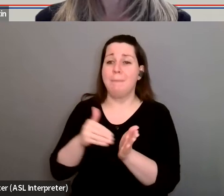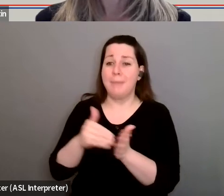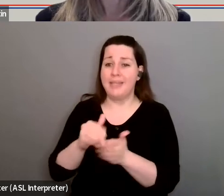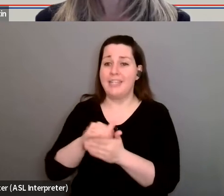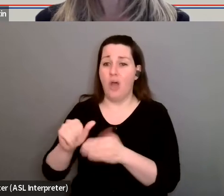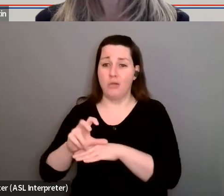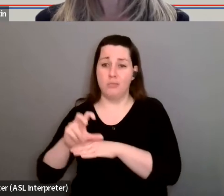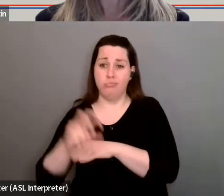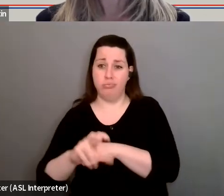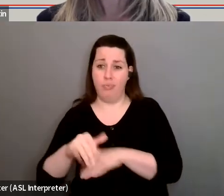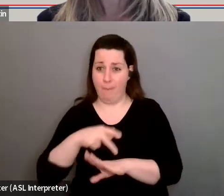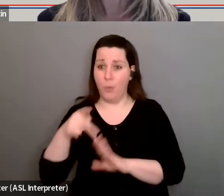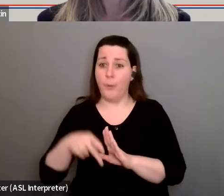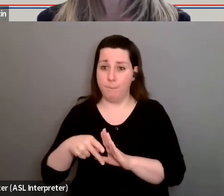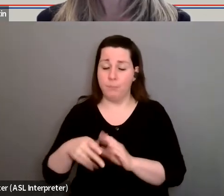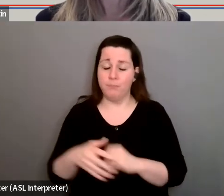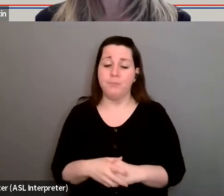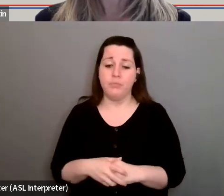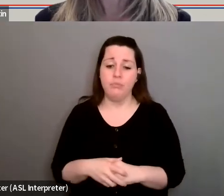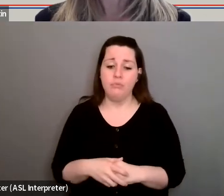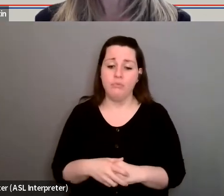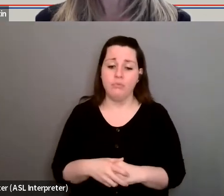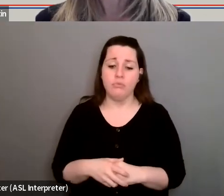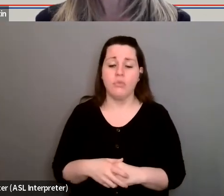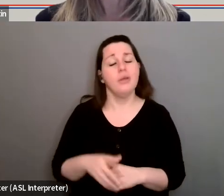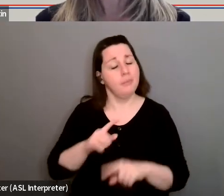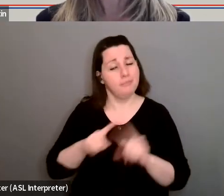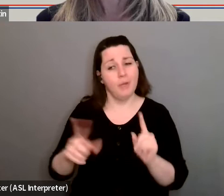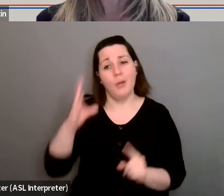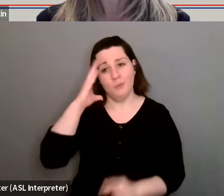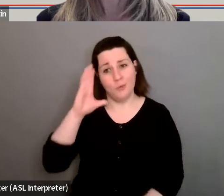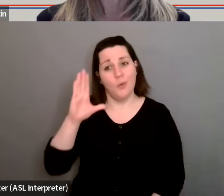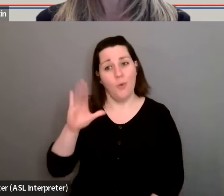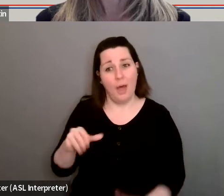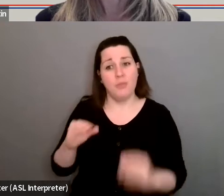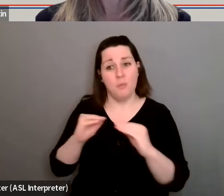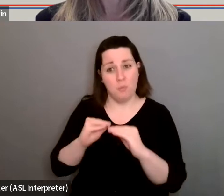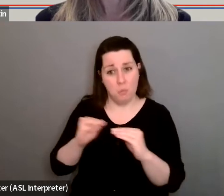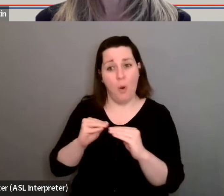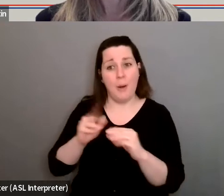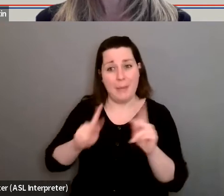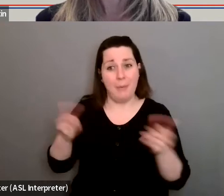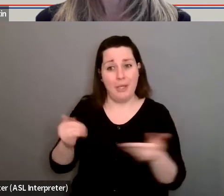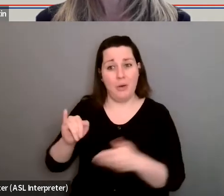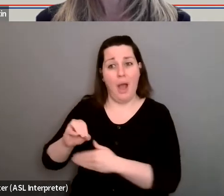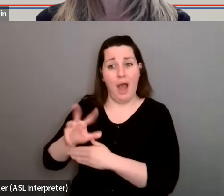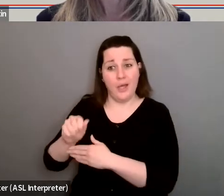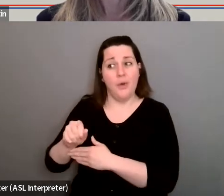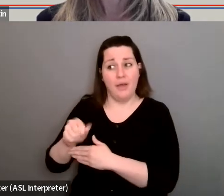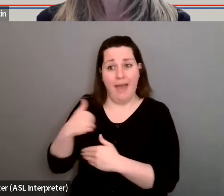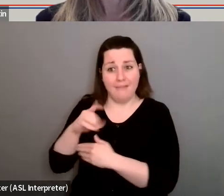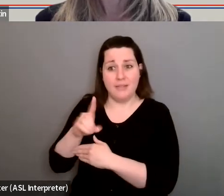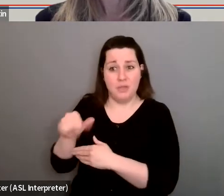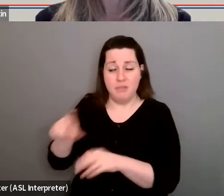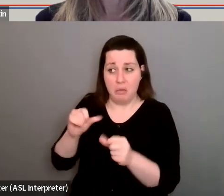this program. But we know there's a lot more Iowans with disabilities that we can help. And this program